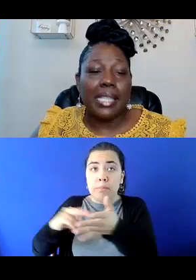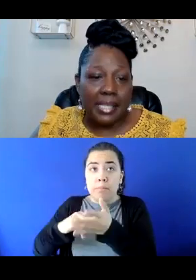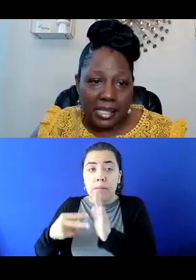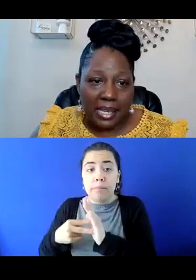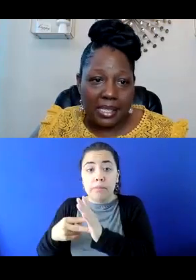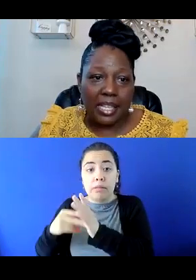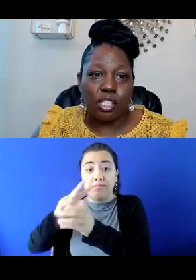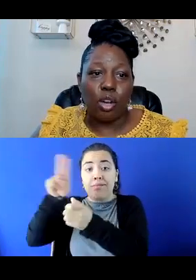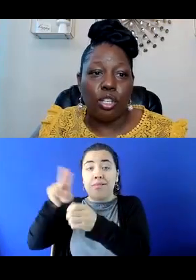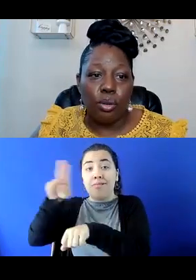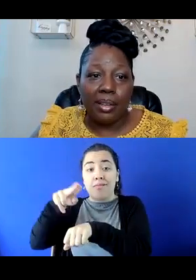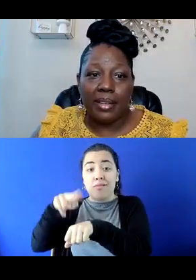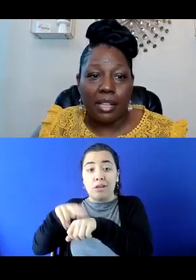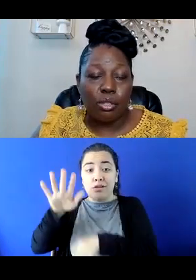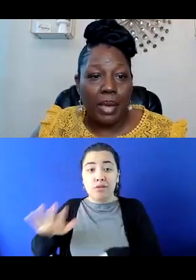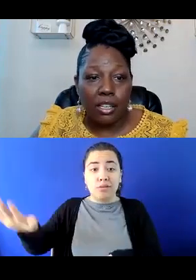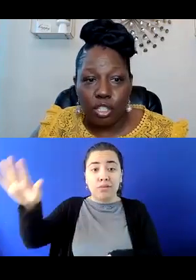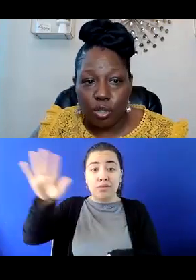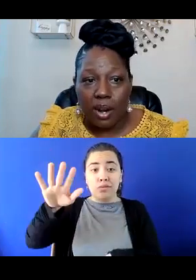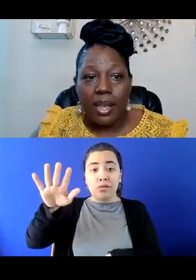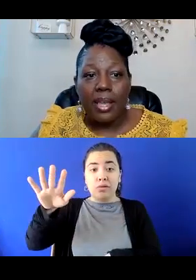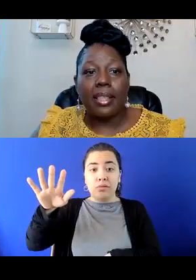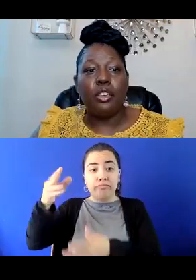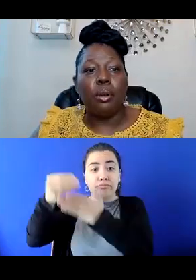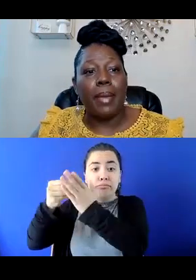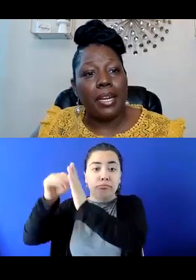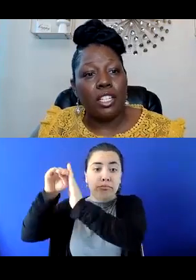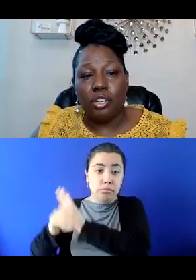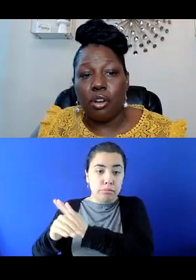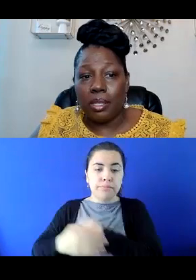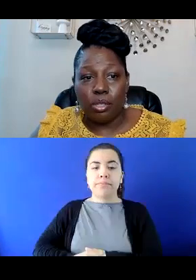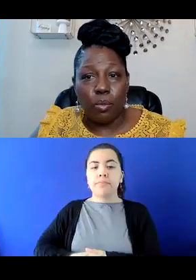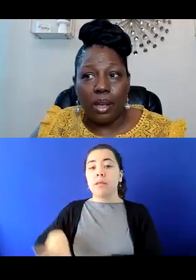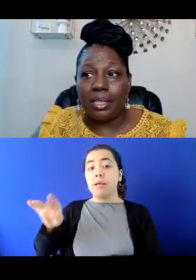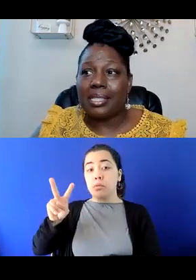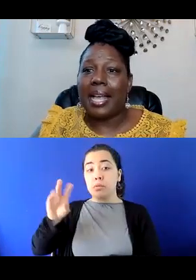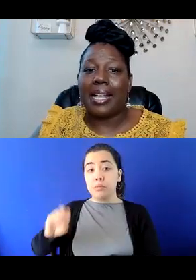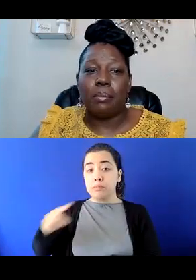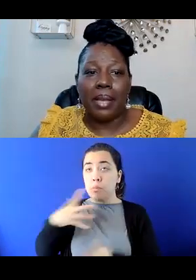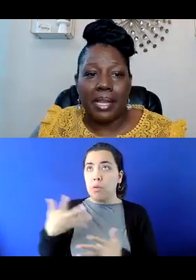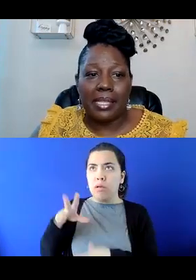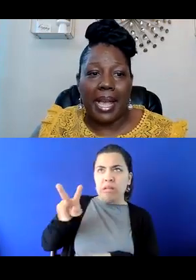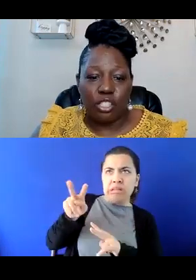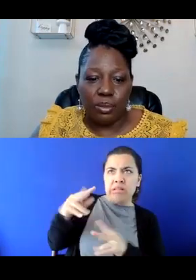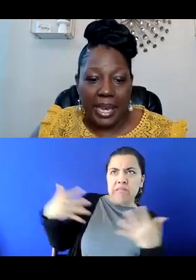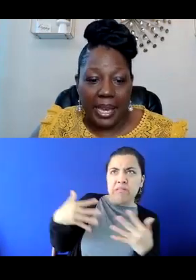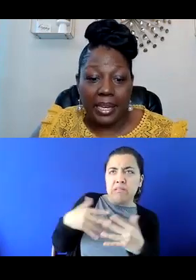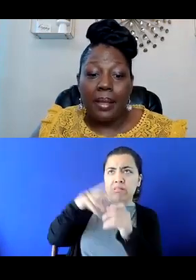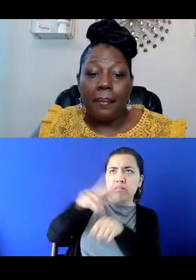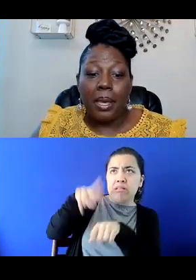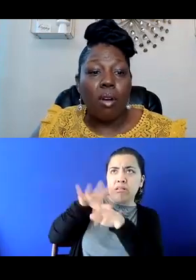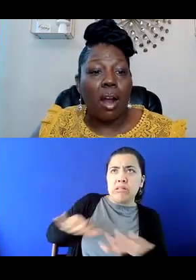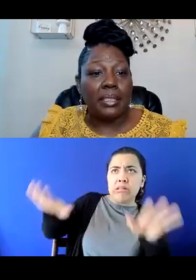the statistics. And so you have got to make sure that you are managing your mental wellness as best as you